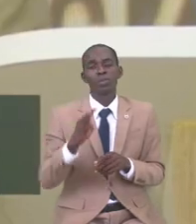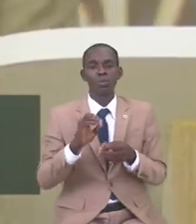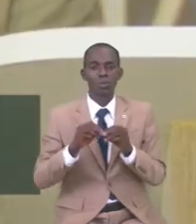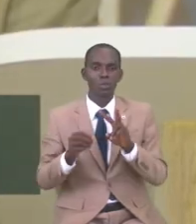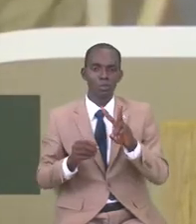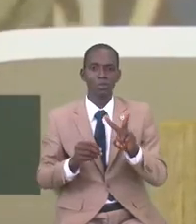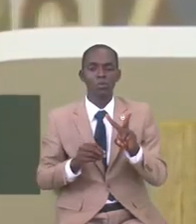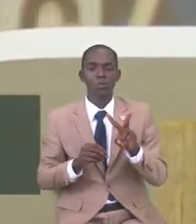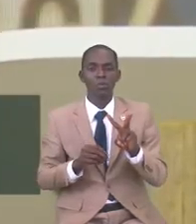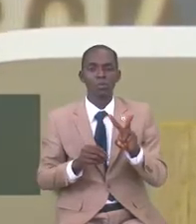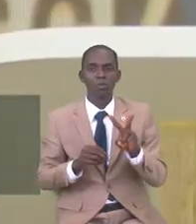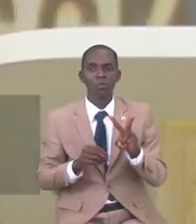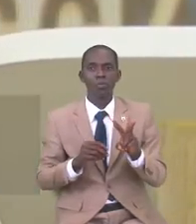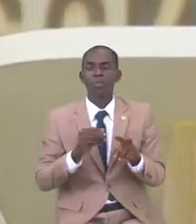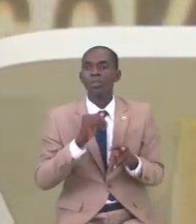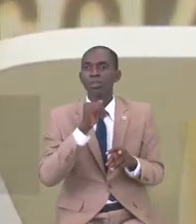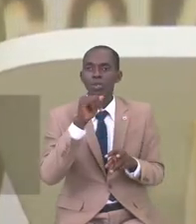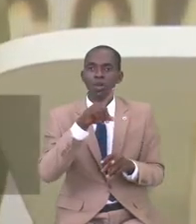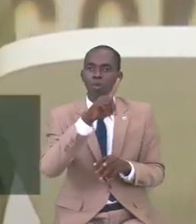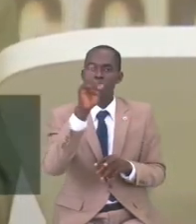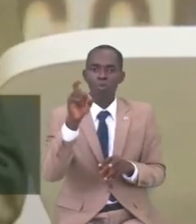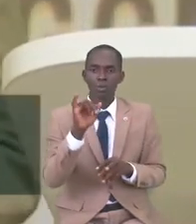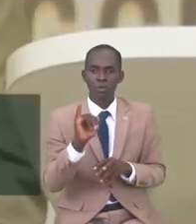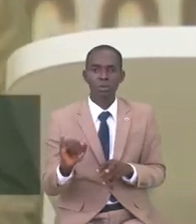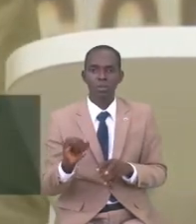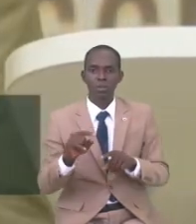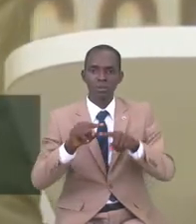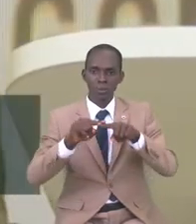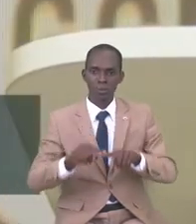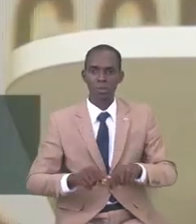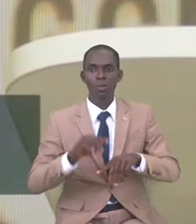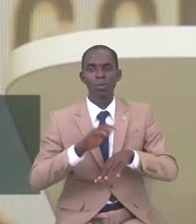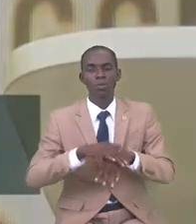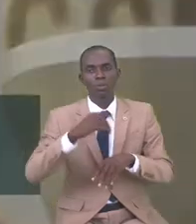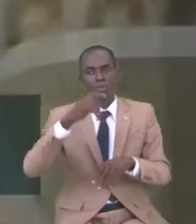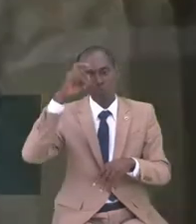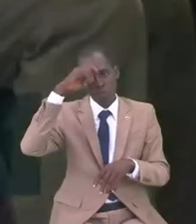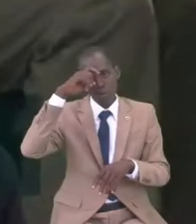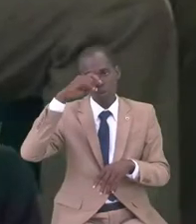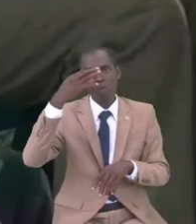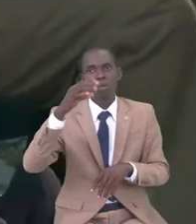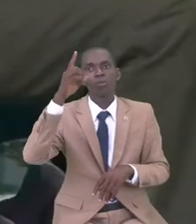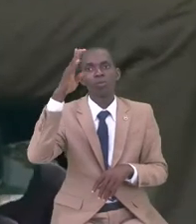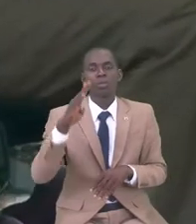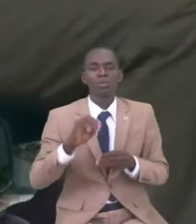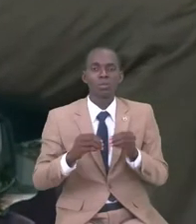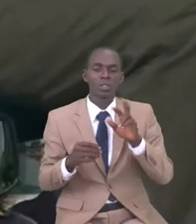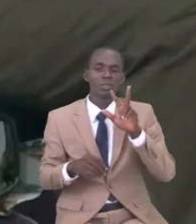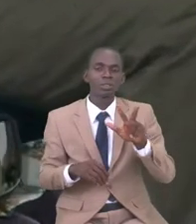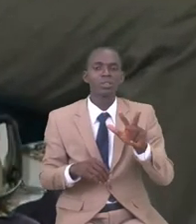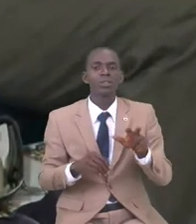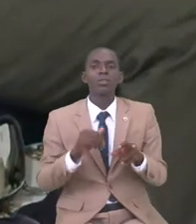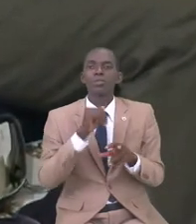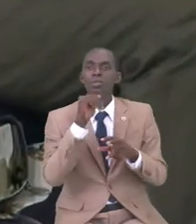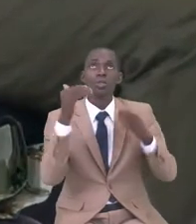two, unquestioning reliance on the wisdom of God. Number three,